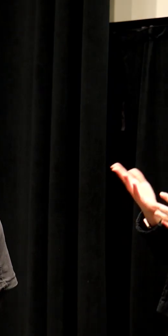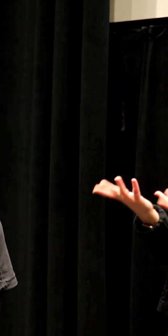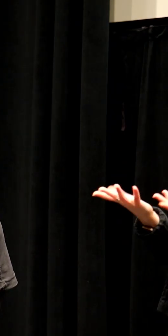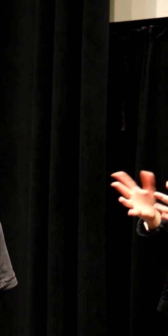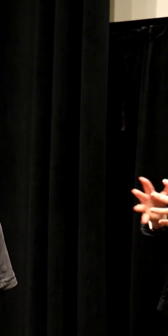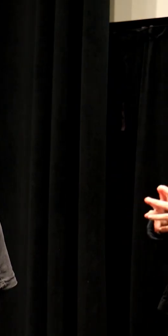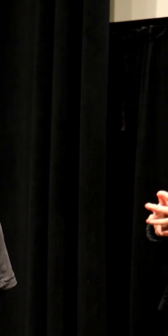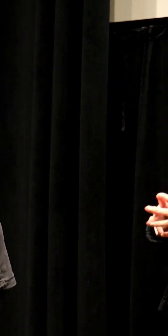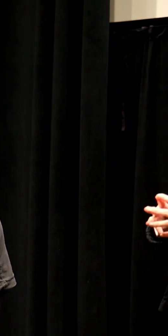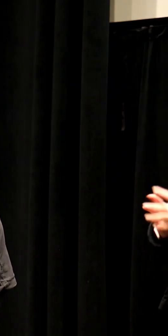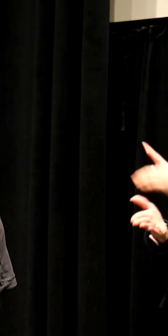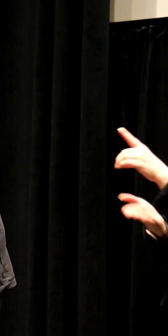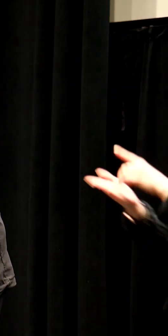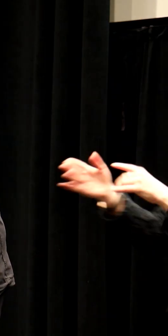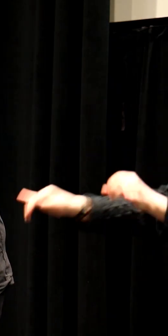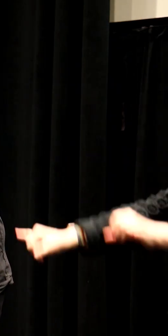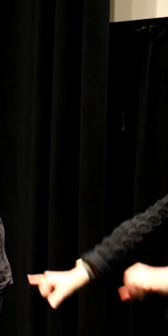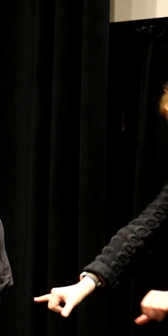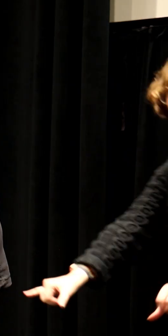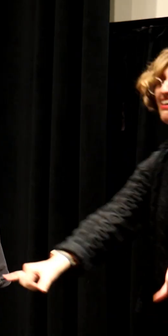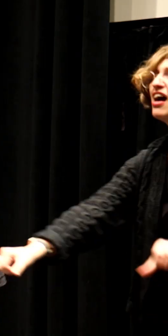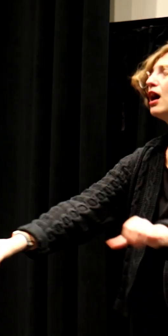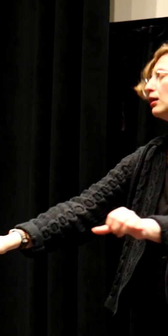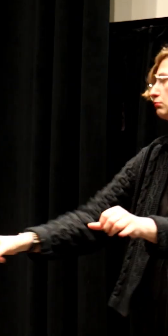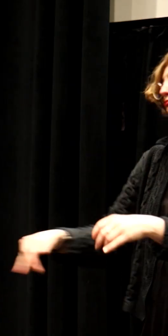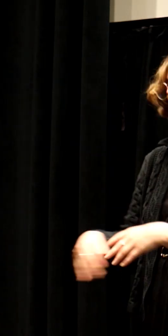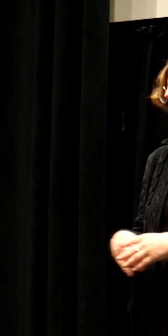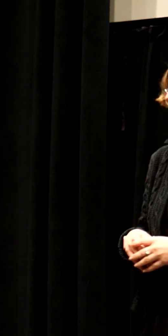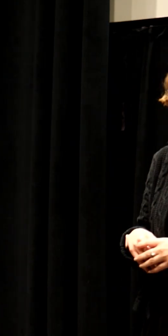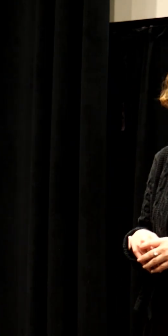yeah, design is not the same all over the world. There's